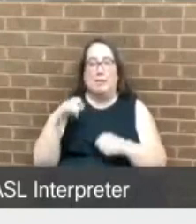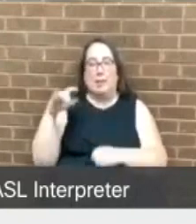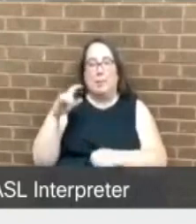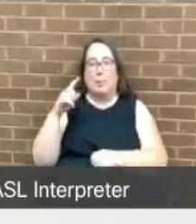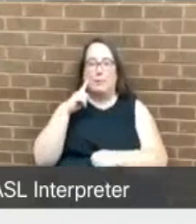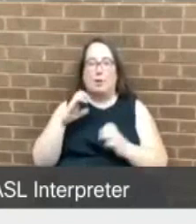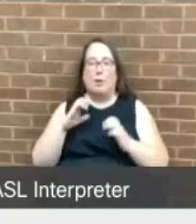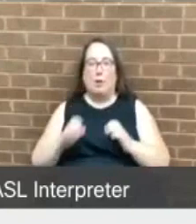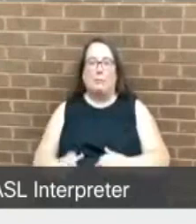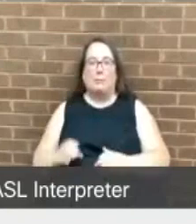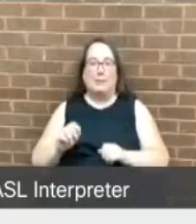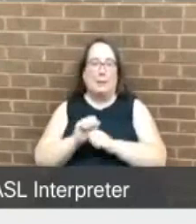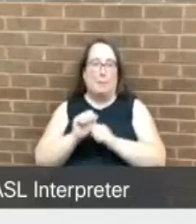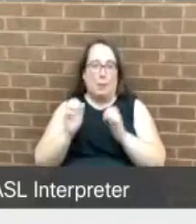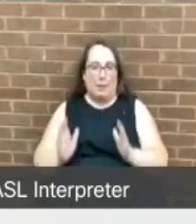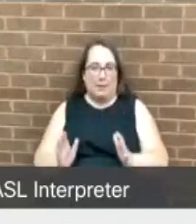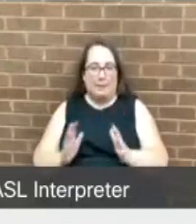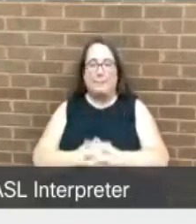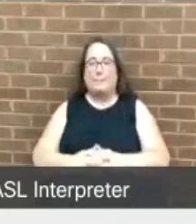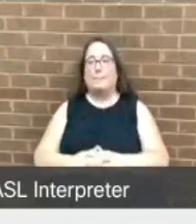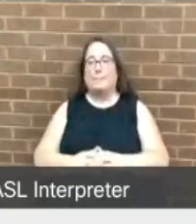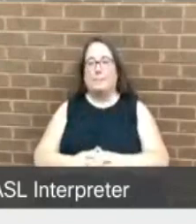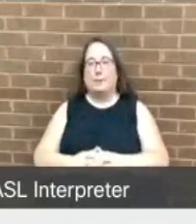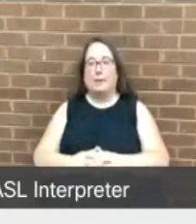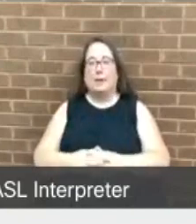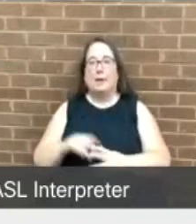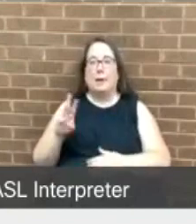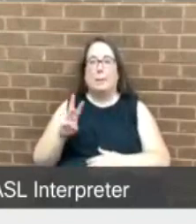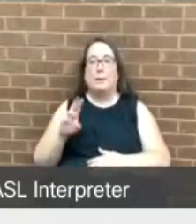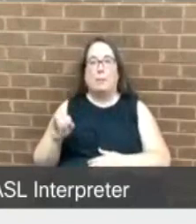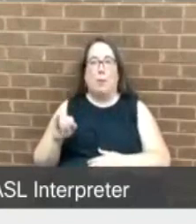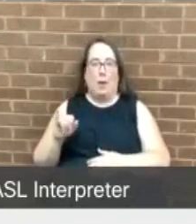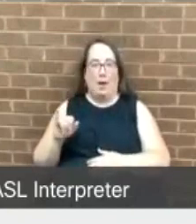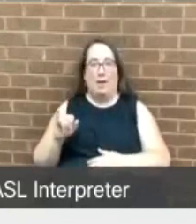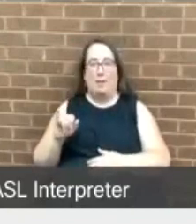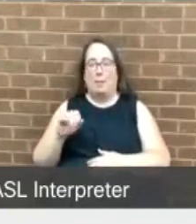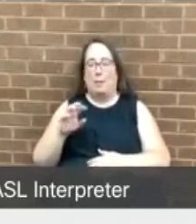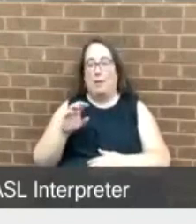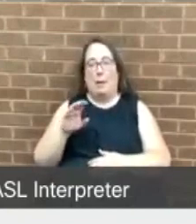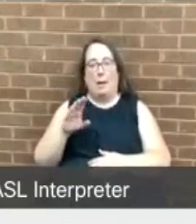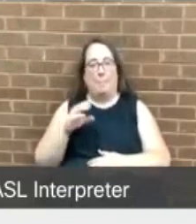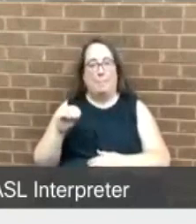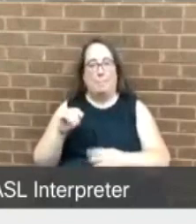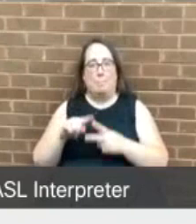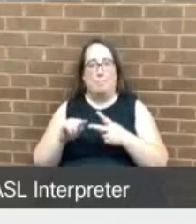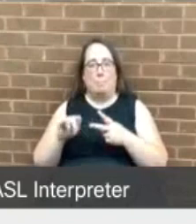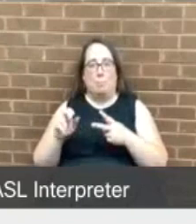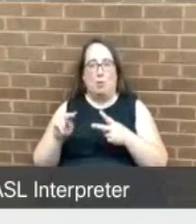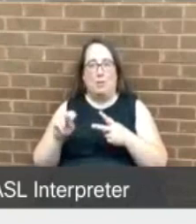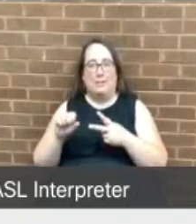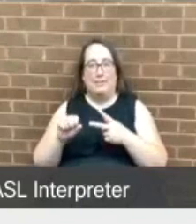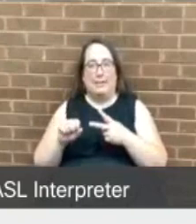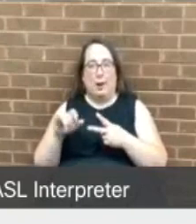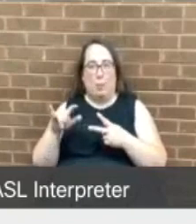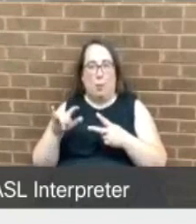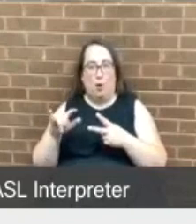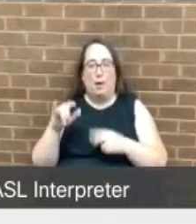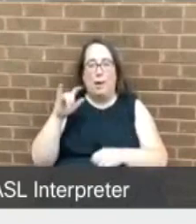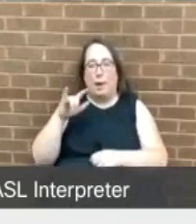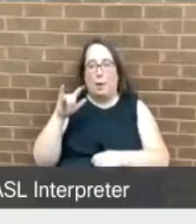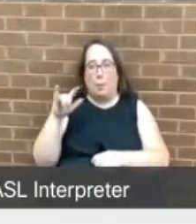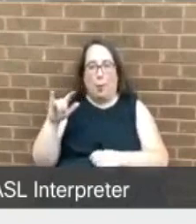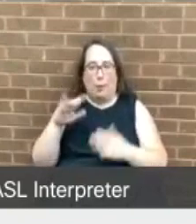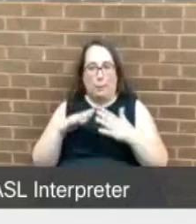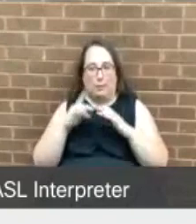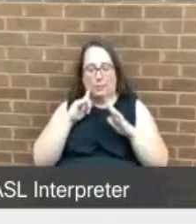customers and employees at BWI Thurgood Marshall Airport, as well as Martin State Airport. Our airport communities remain focused